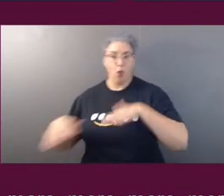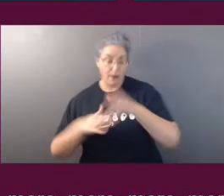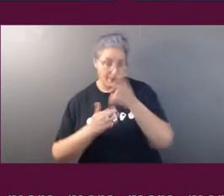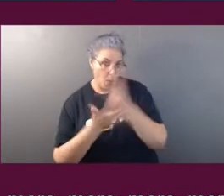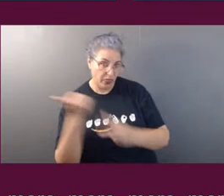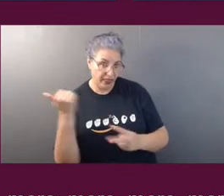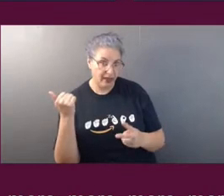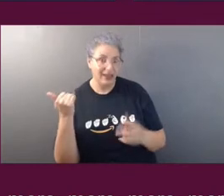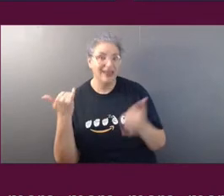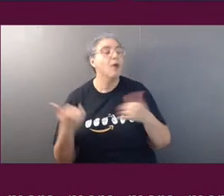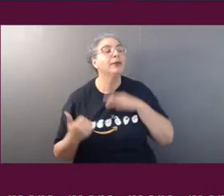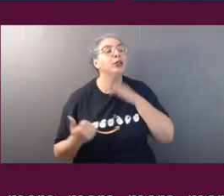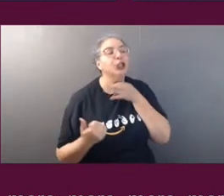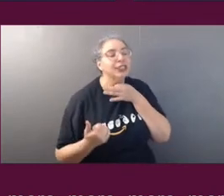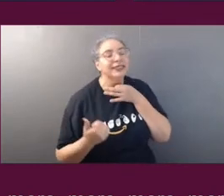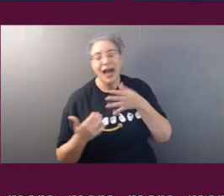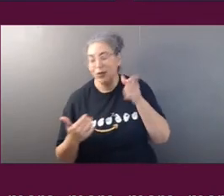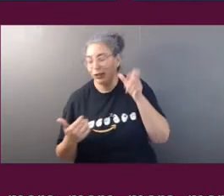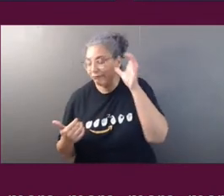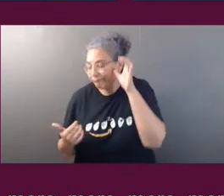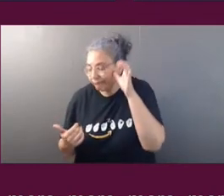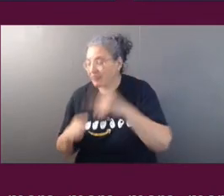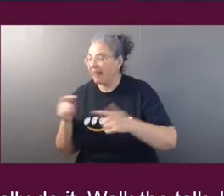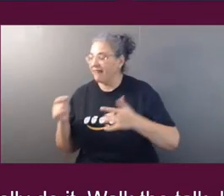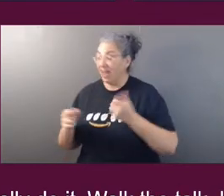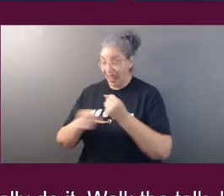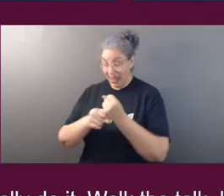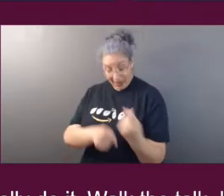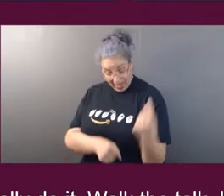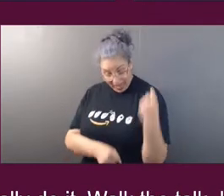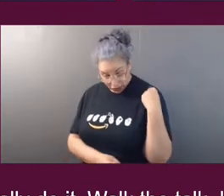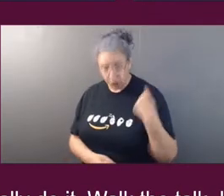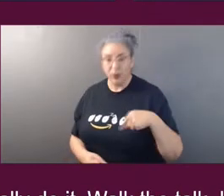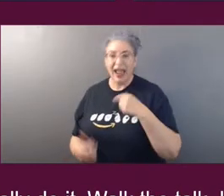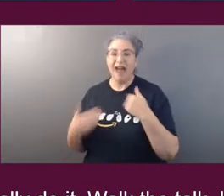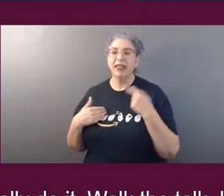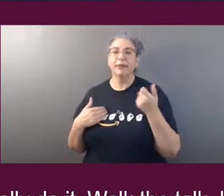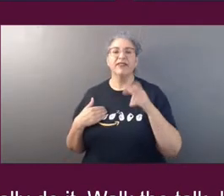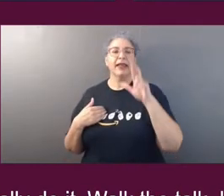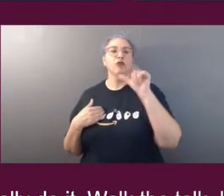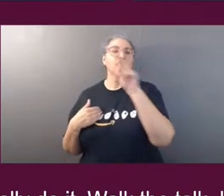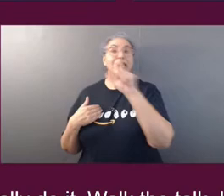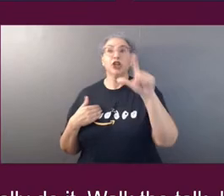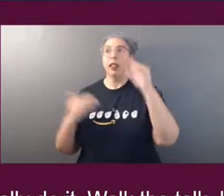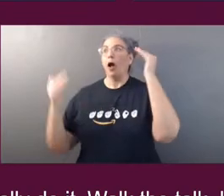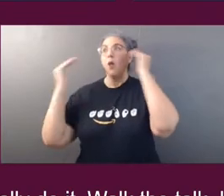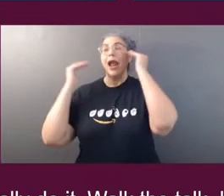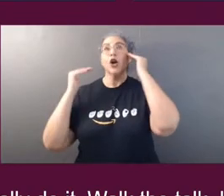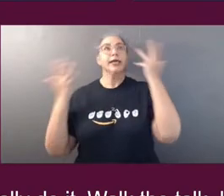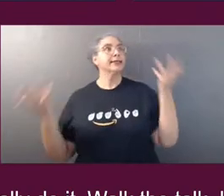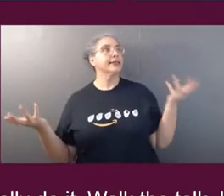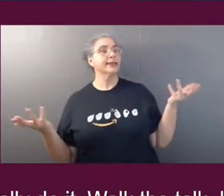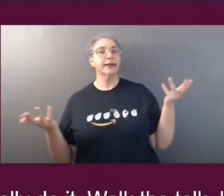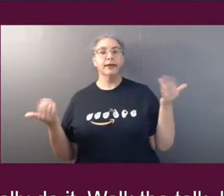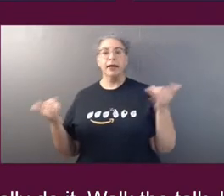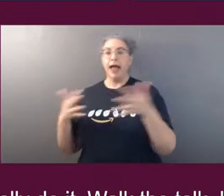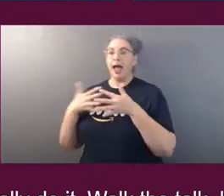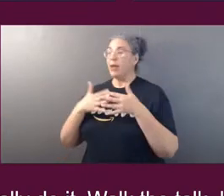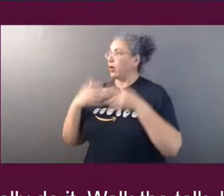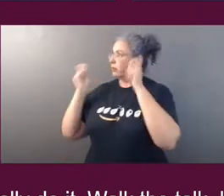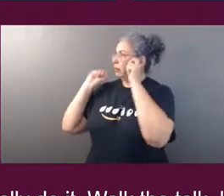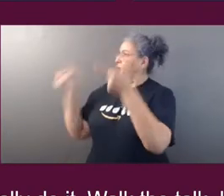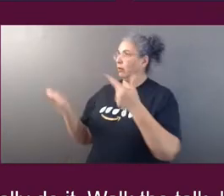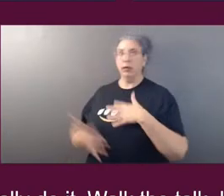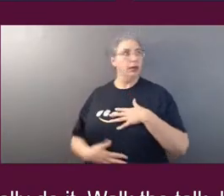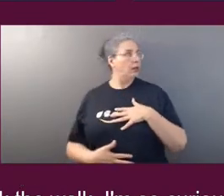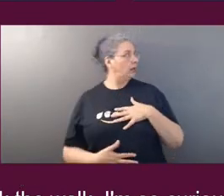mean, I feel like I'm so curious to hear from you, but I feel like after last year, there was this sort of racial reckoning where